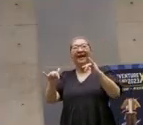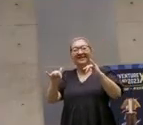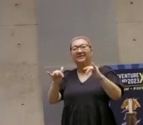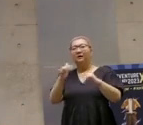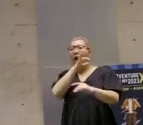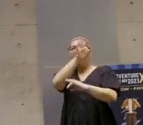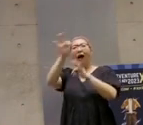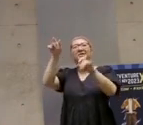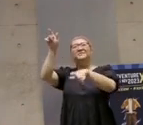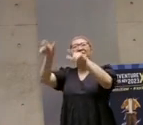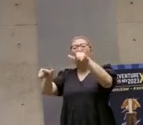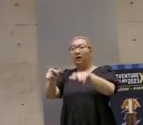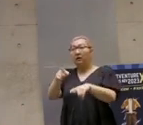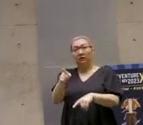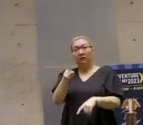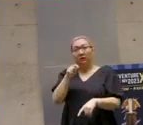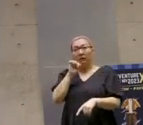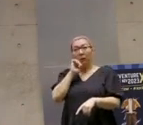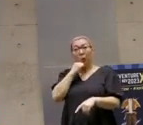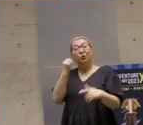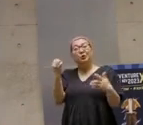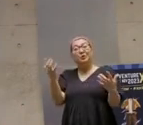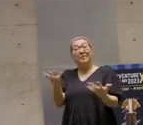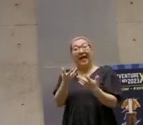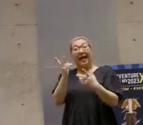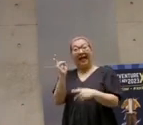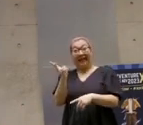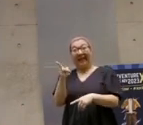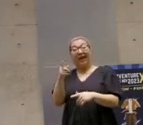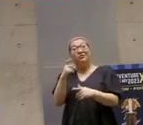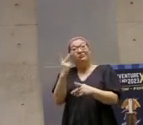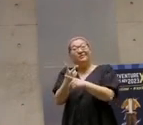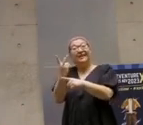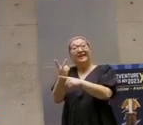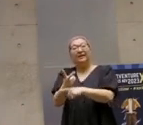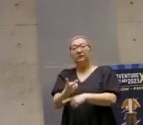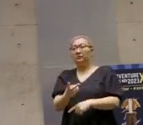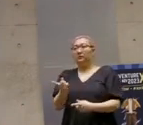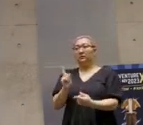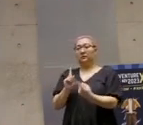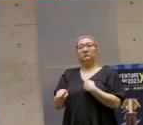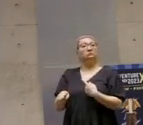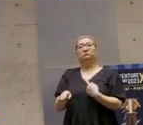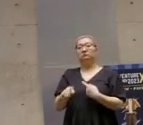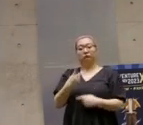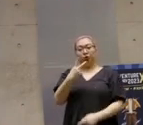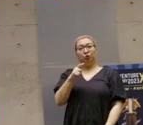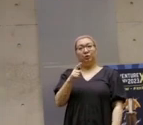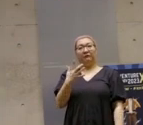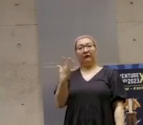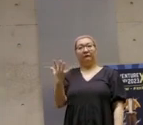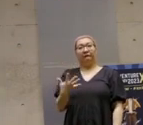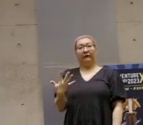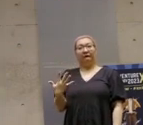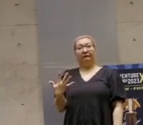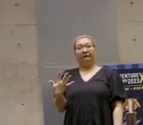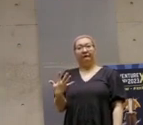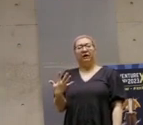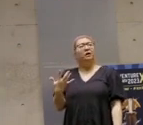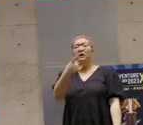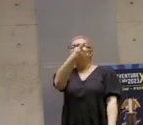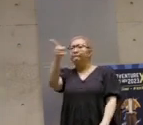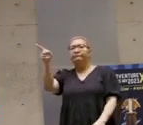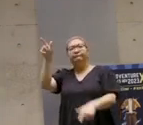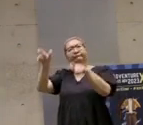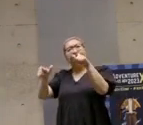2.5 out of 5. And these are gamers. These are gamers who play other types of genres on platforms. So it's not like they don't understand the grammar of